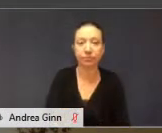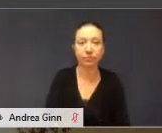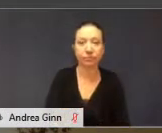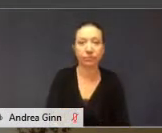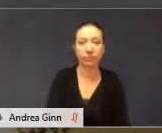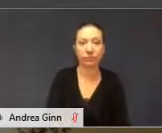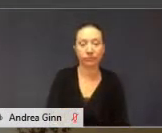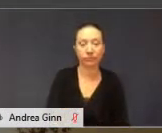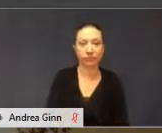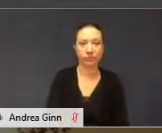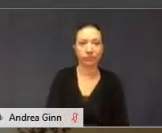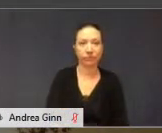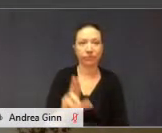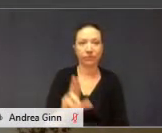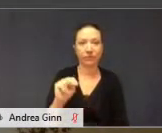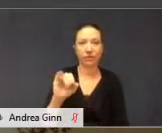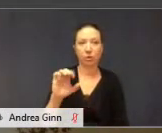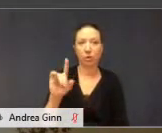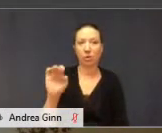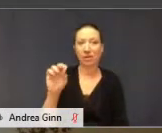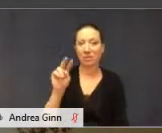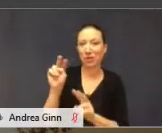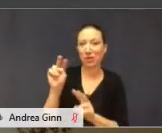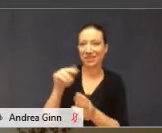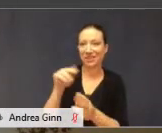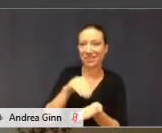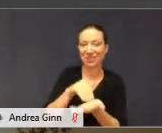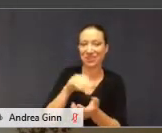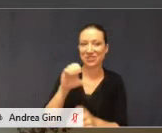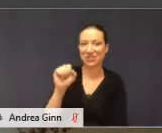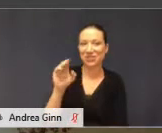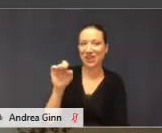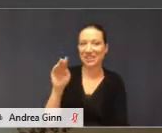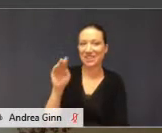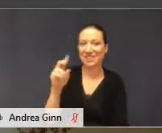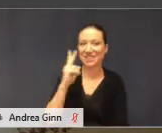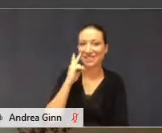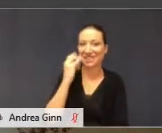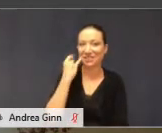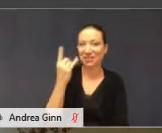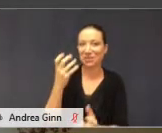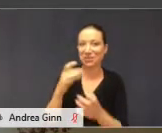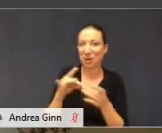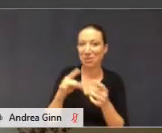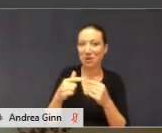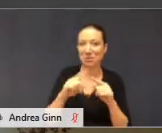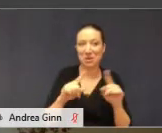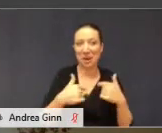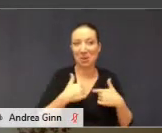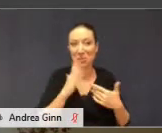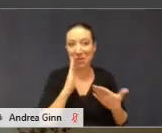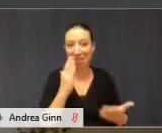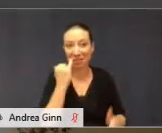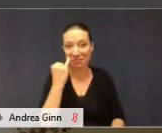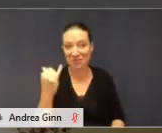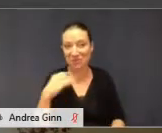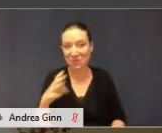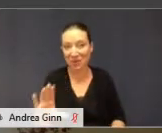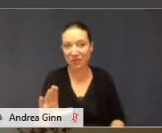Looking at Secretary Grace here to see if he wants to chime in, but I will if you aren't going to. I'll just say real